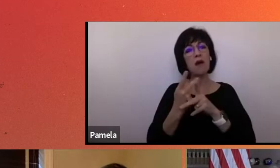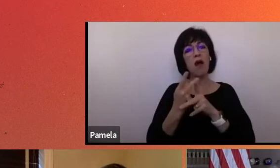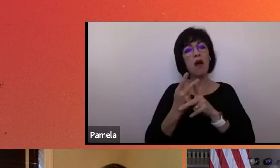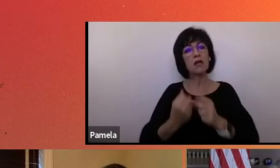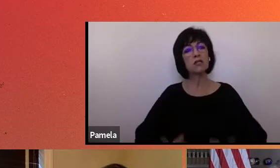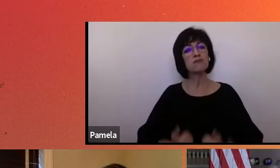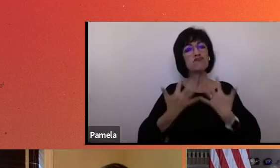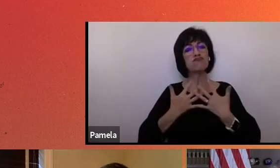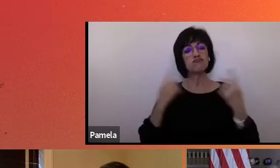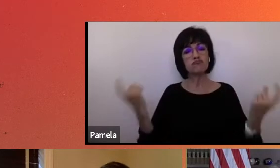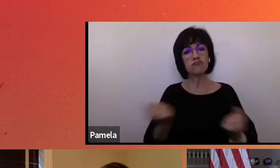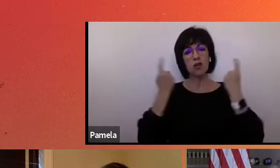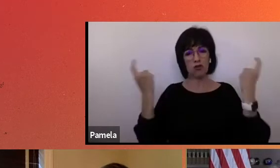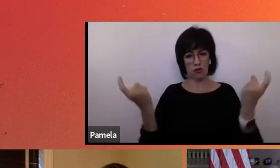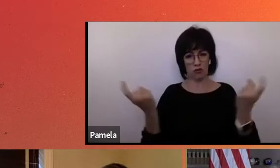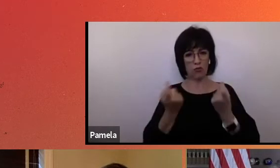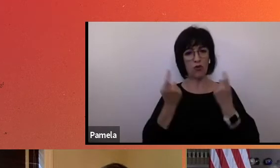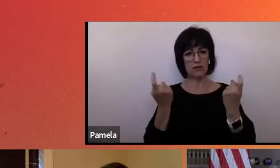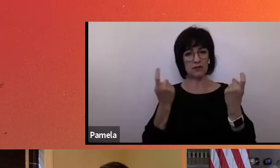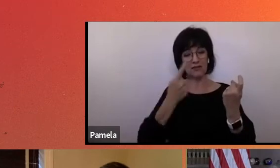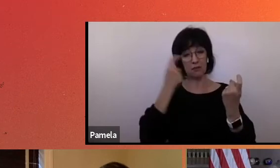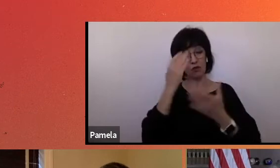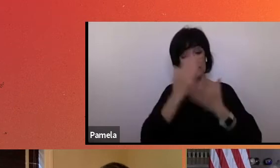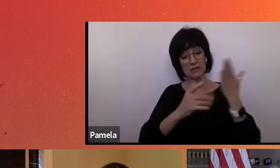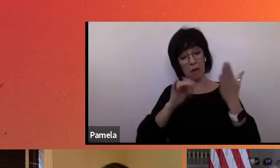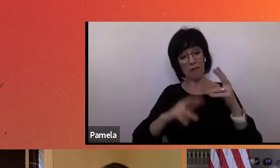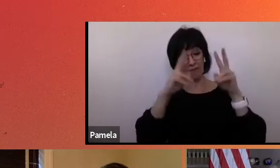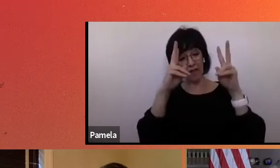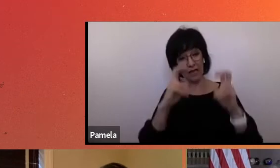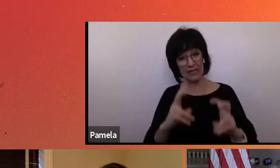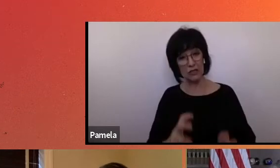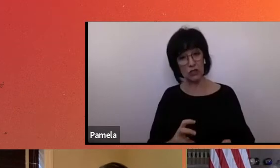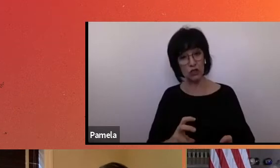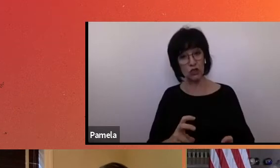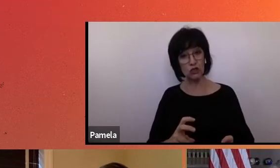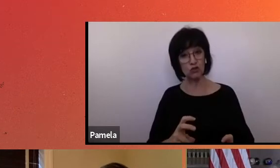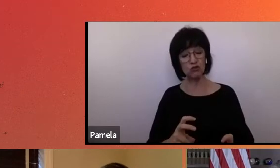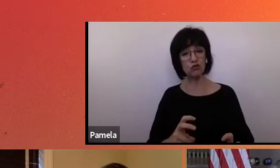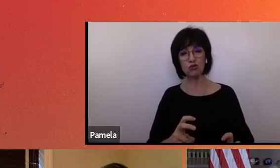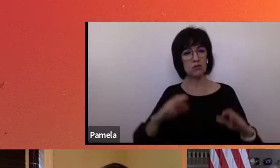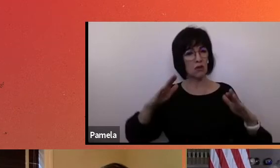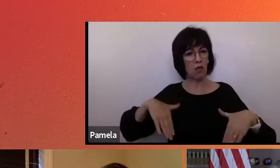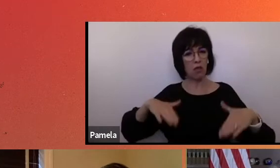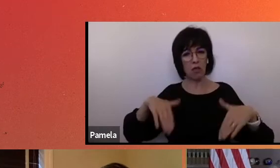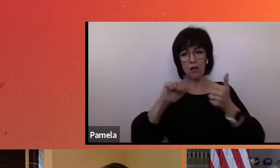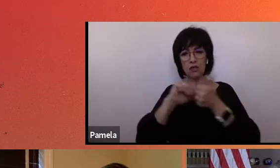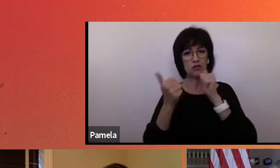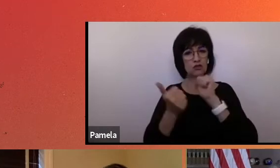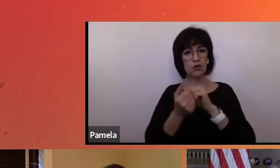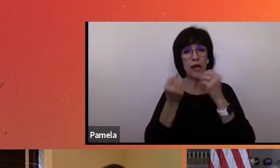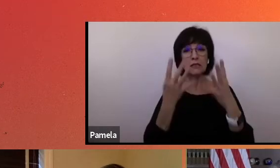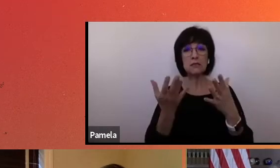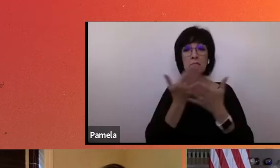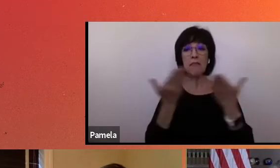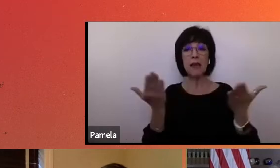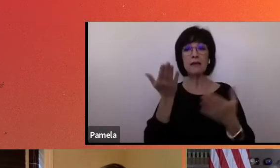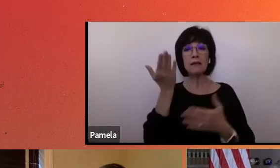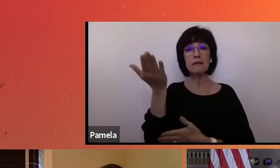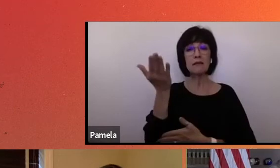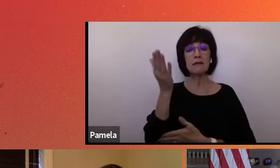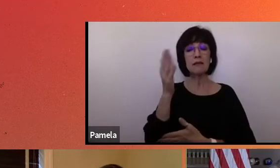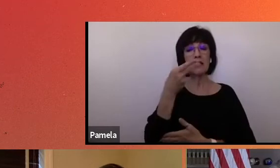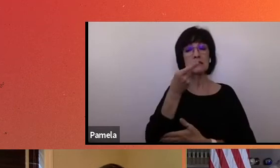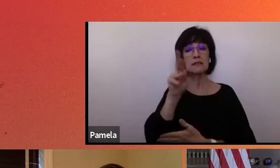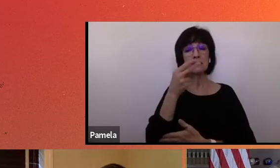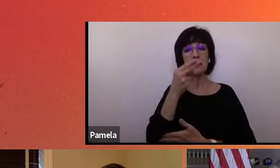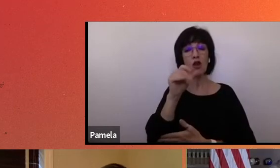issues have not changed and still need to be addressed. Many of the things that Dr. Hollingsworth has just discussed are still with